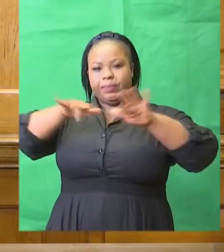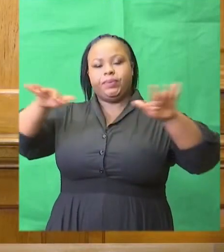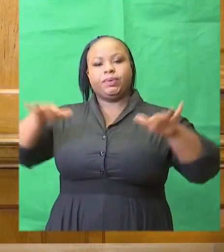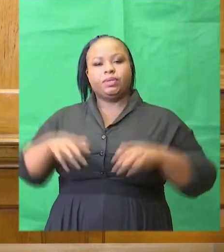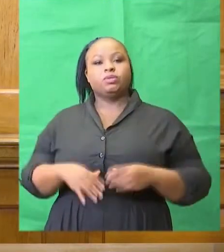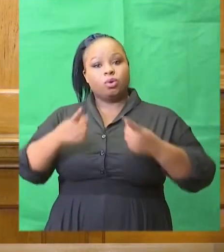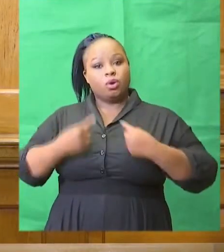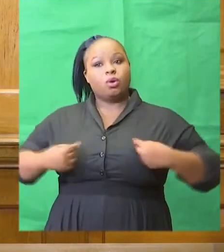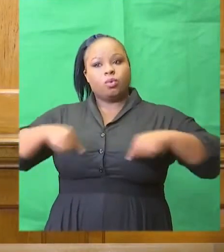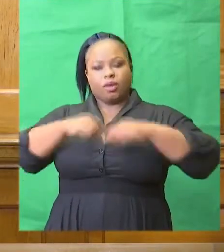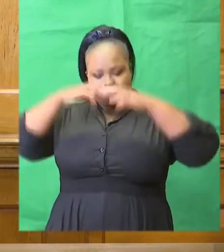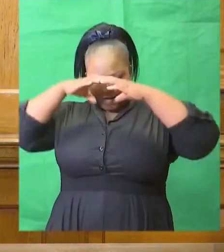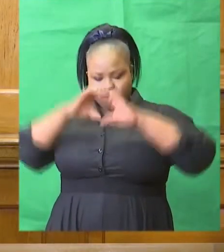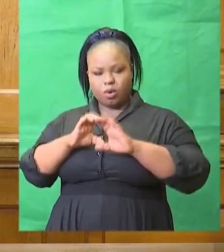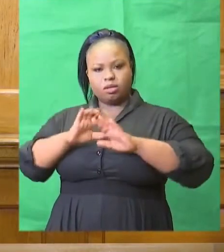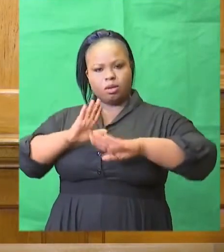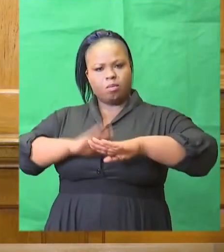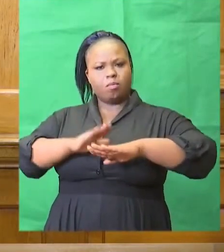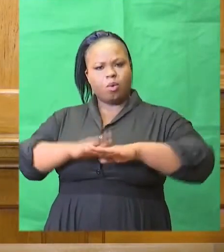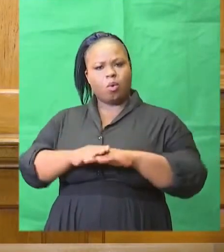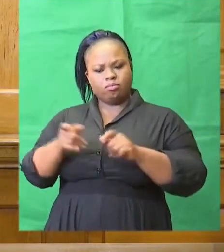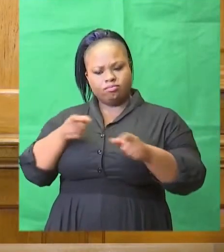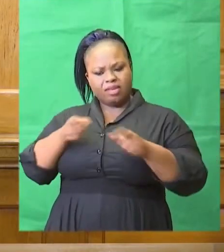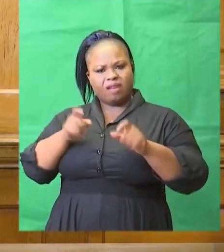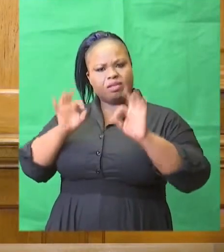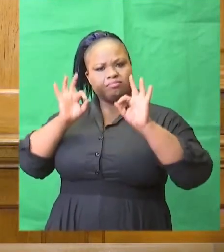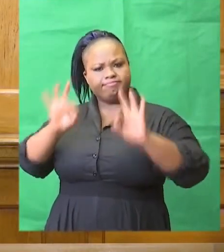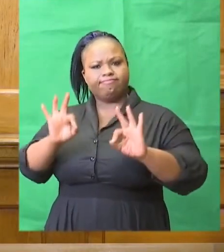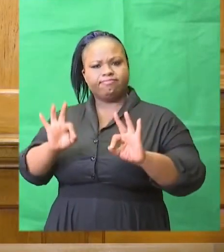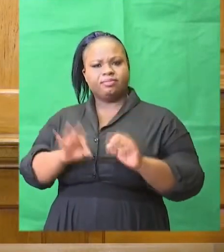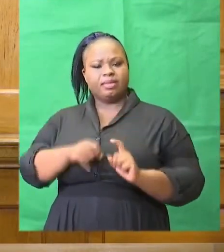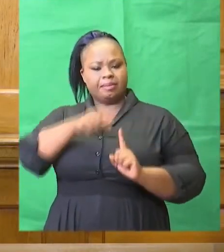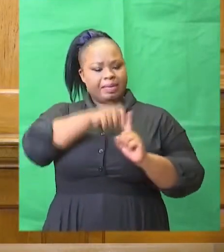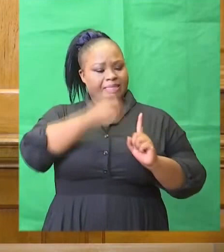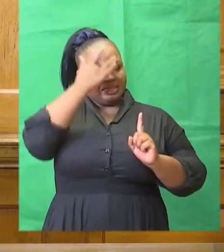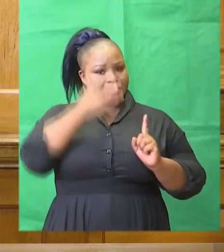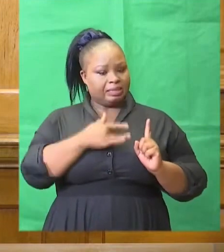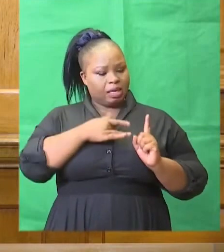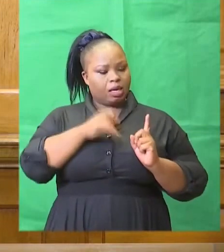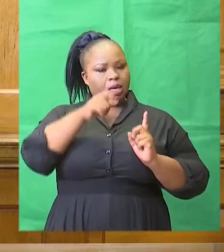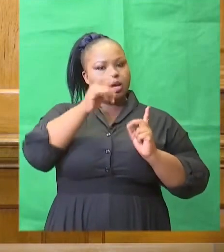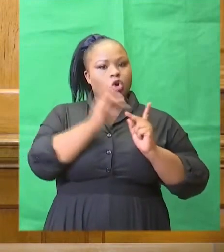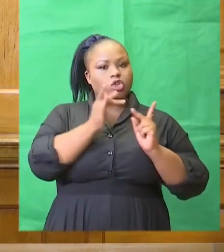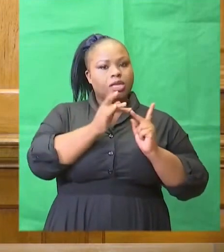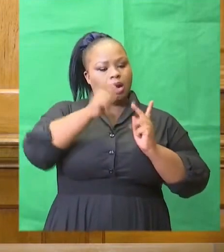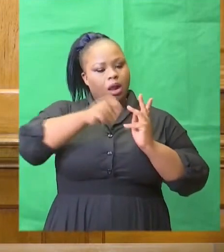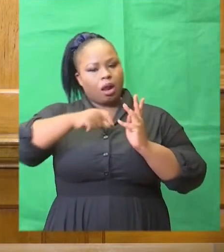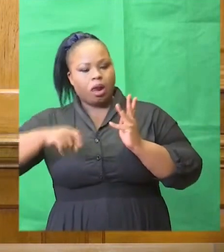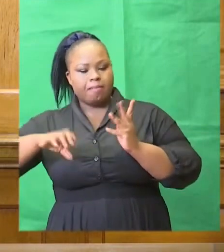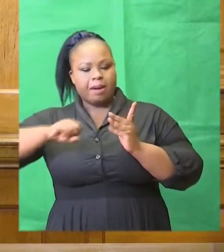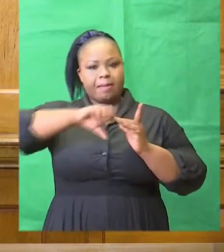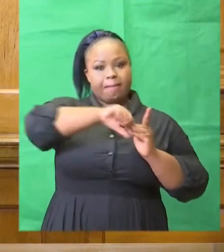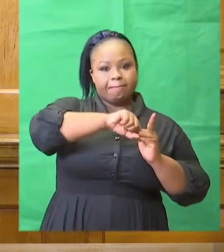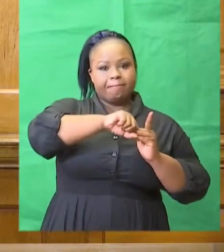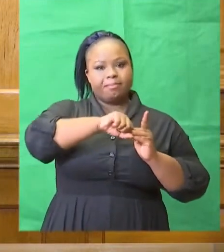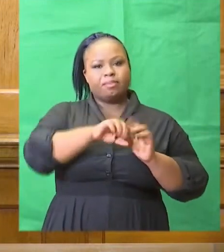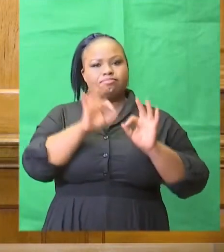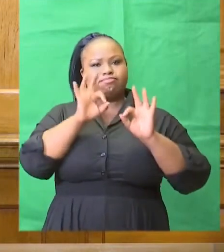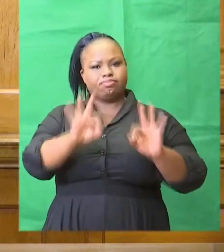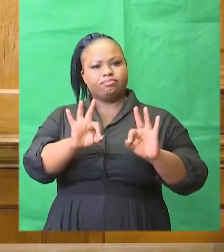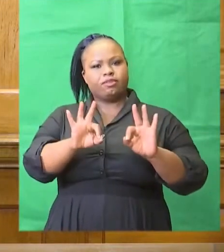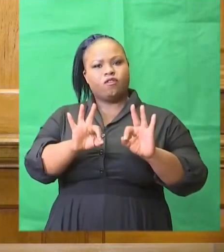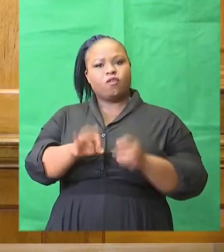on effective clinical governance, contact tracing, and screening effective clinical care.